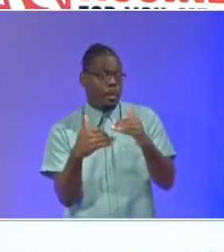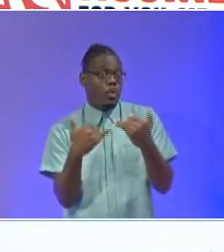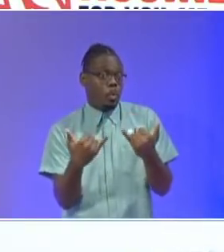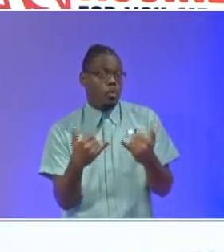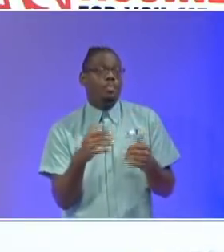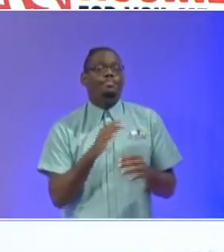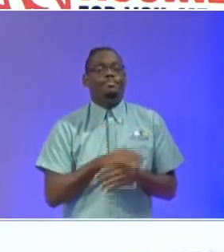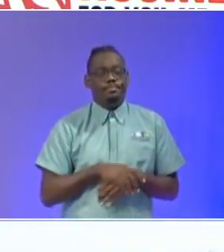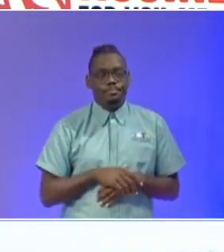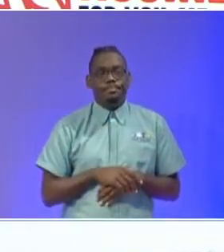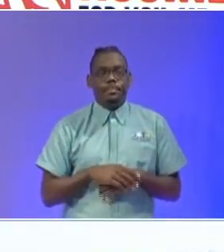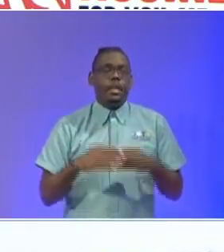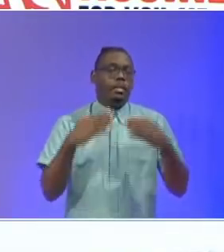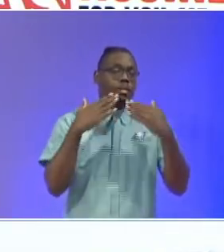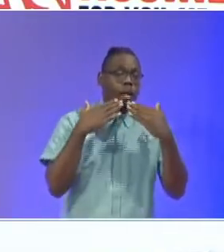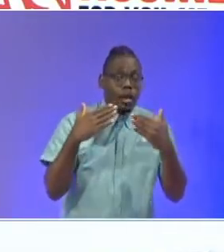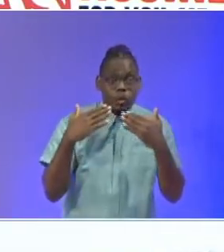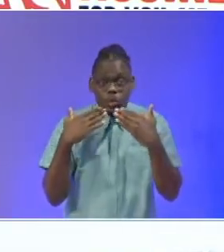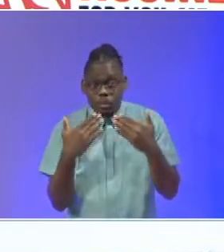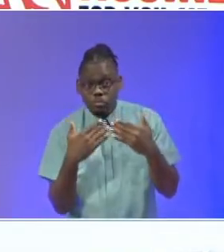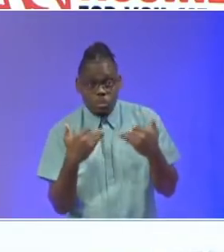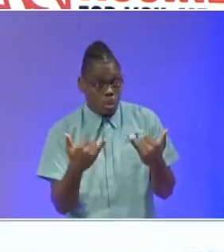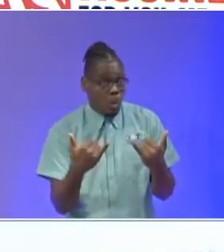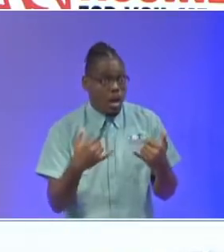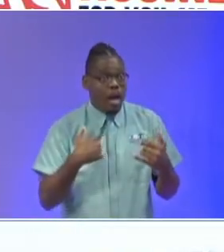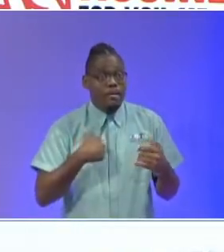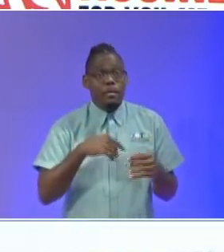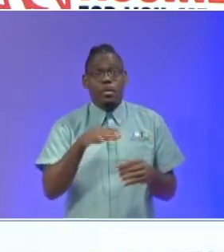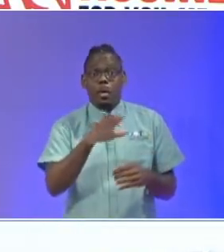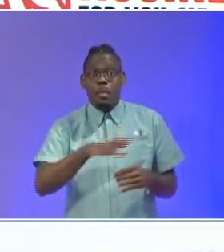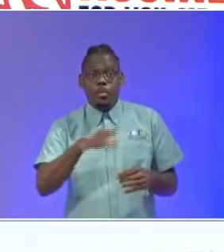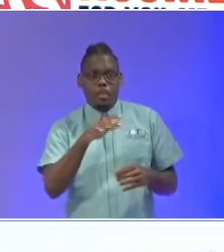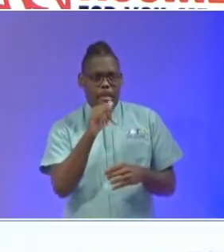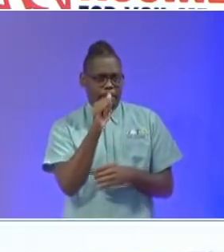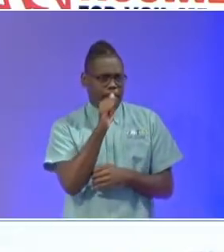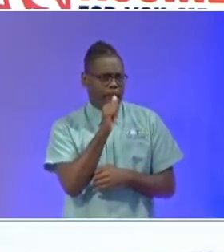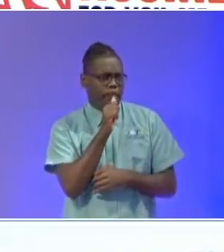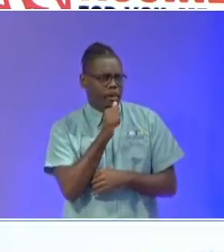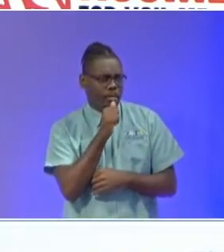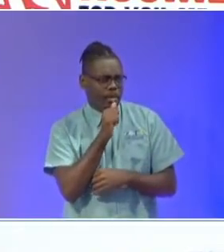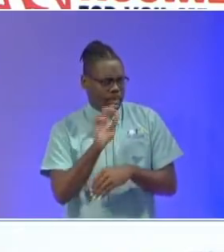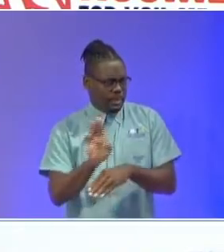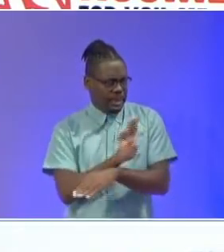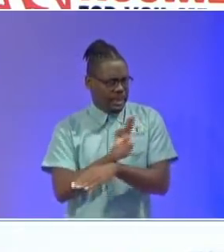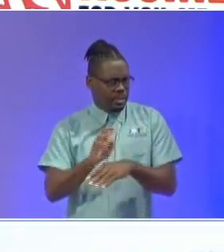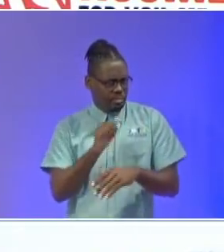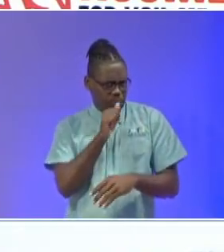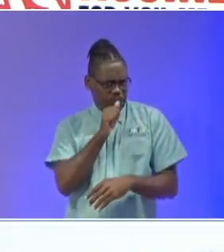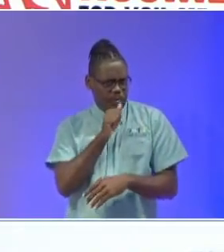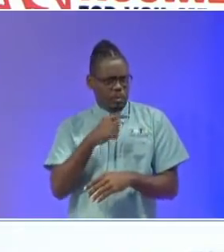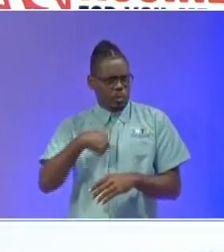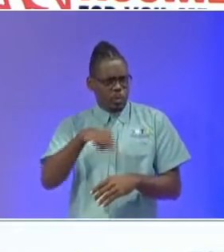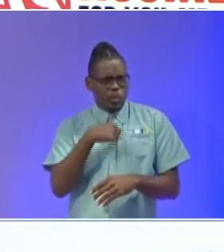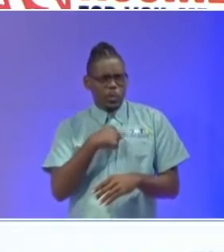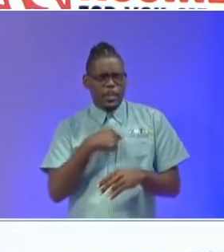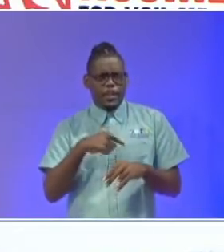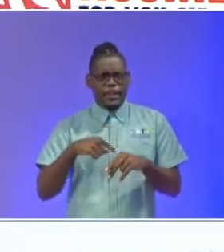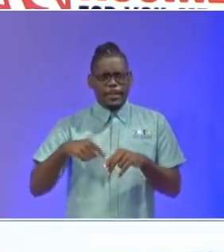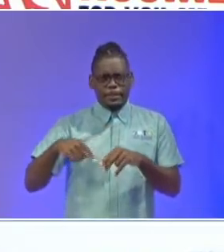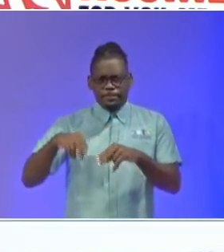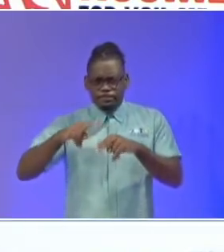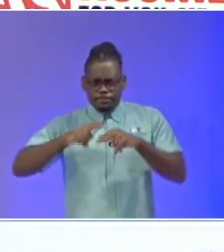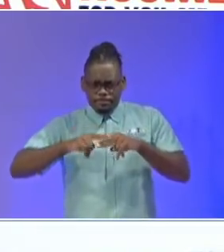is one that is engaged in the private sector and the chambers of commerce. As Minister of Health, it is my duty to